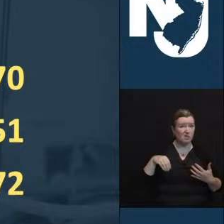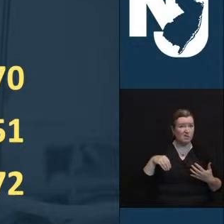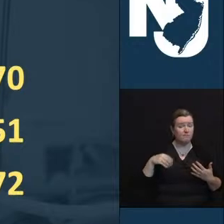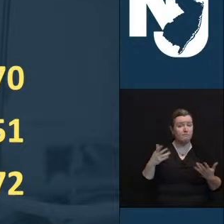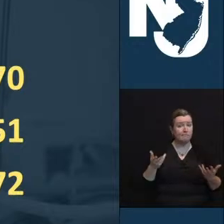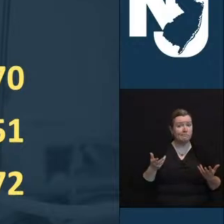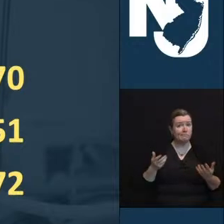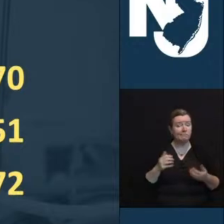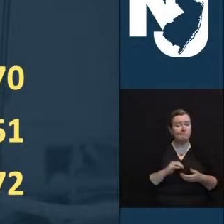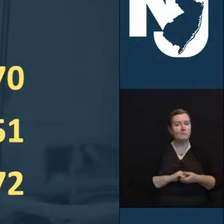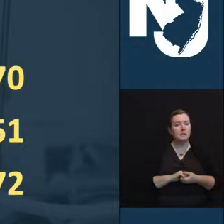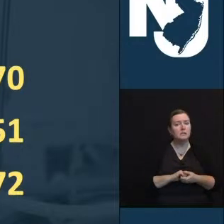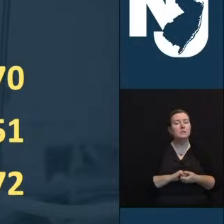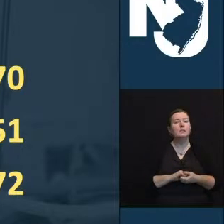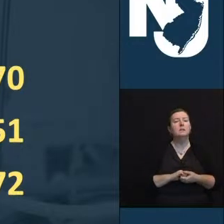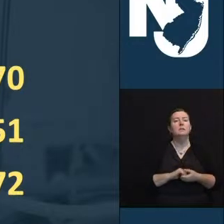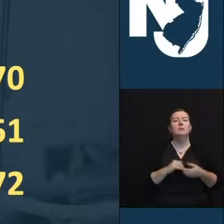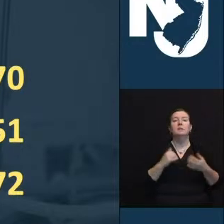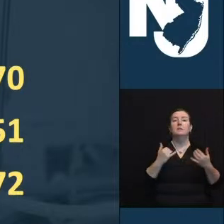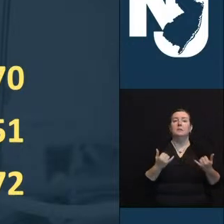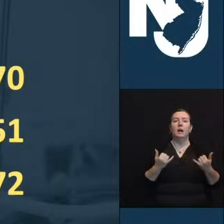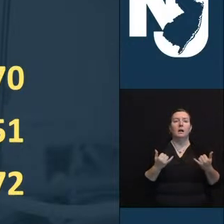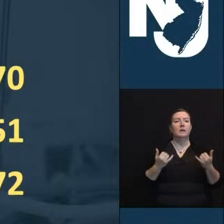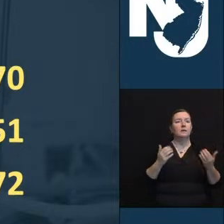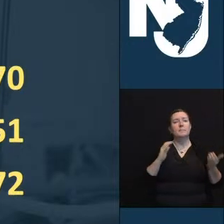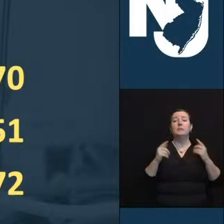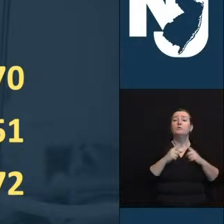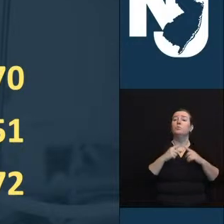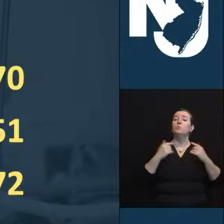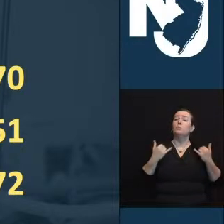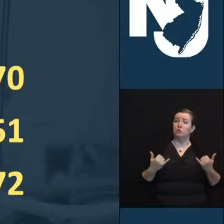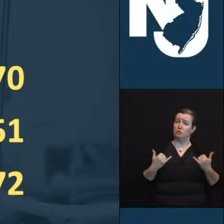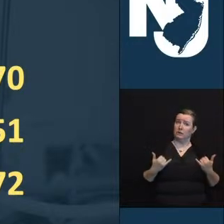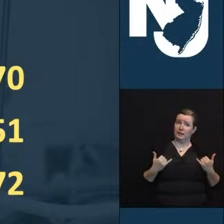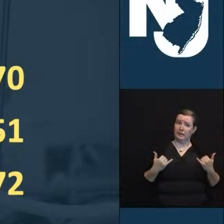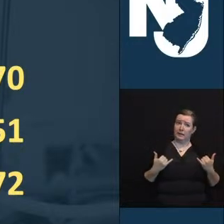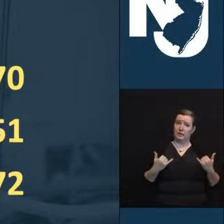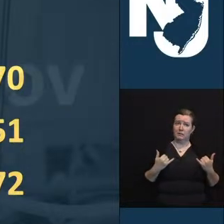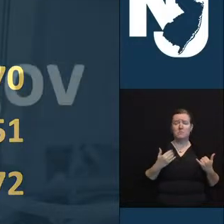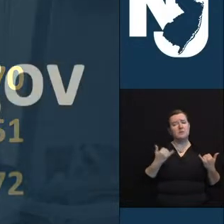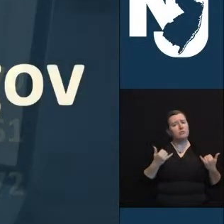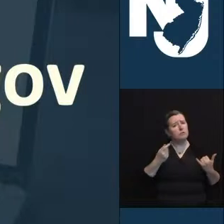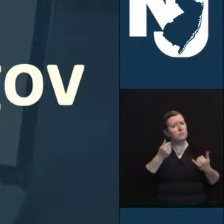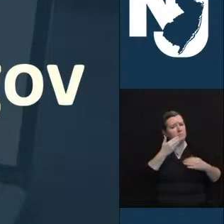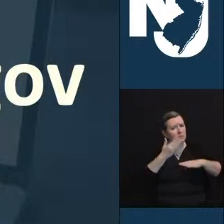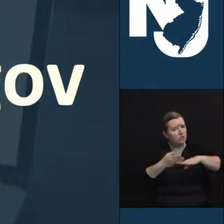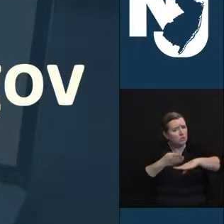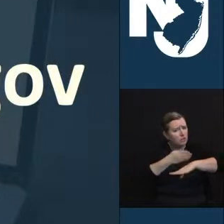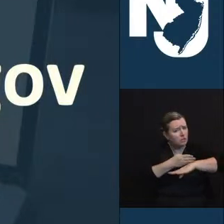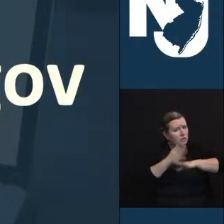Now, when we compare those numbers to today, we're certainly in much better shape, but we know that this is a